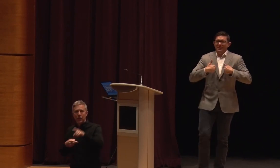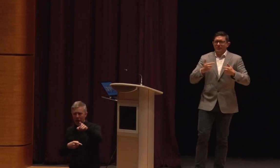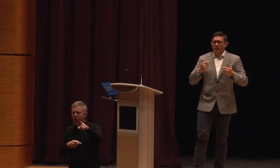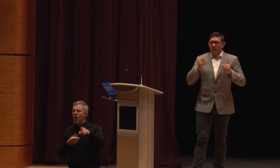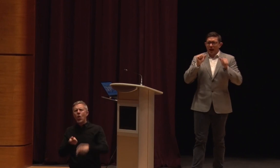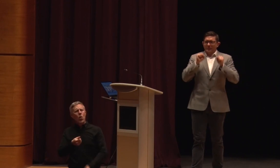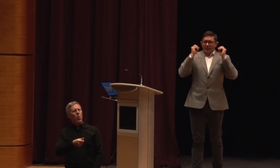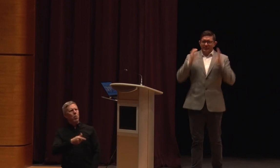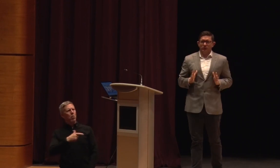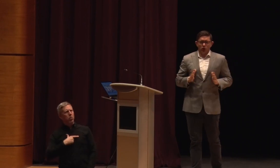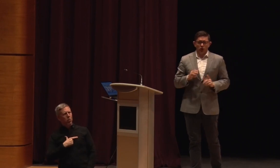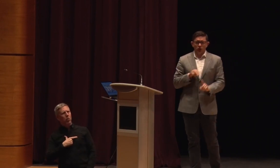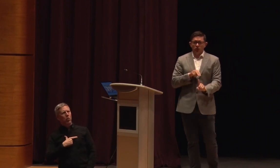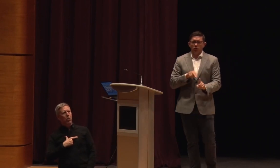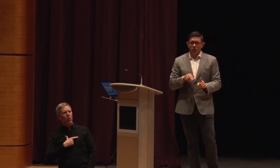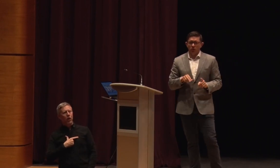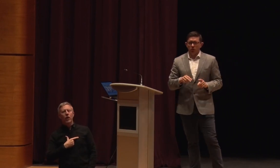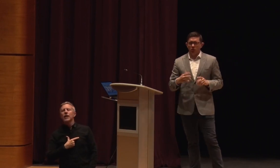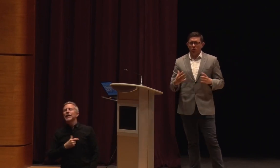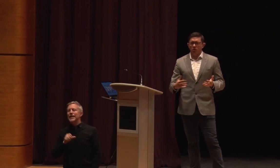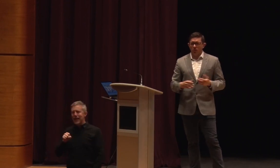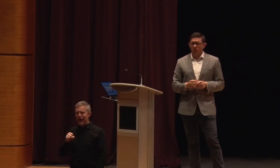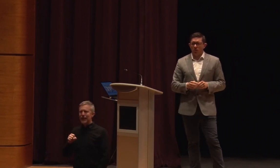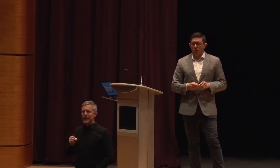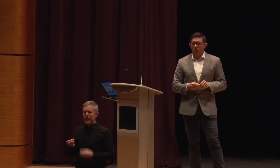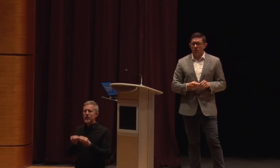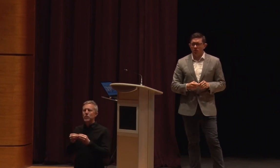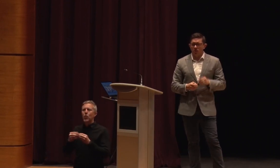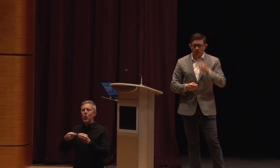It's more about me as the teacher.